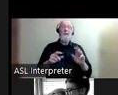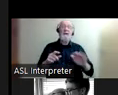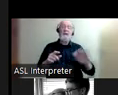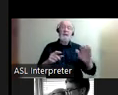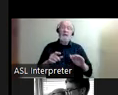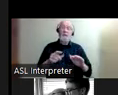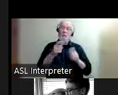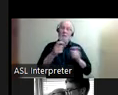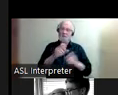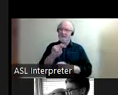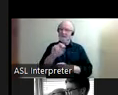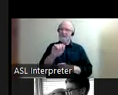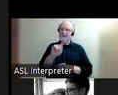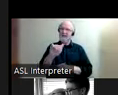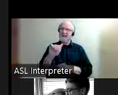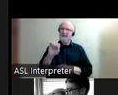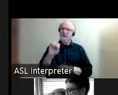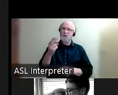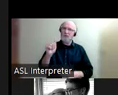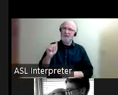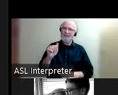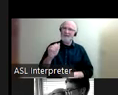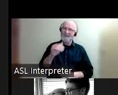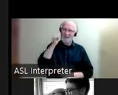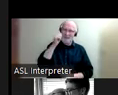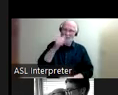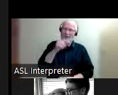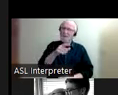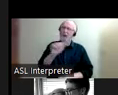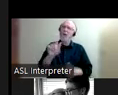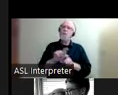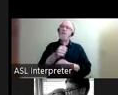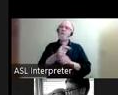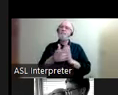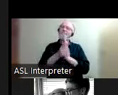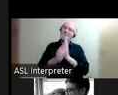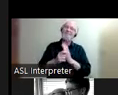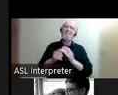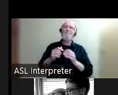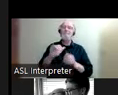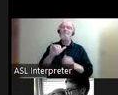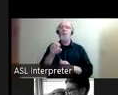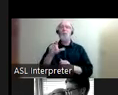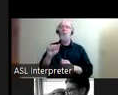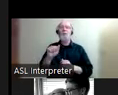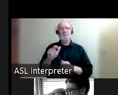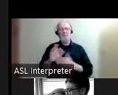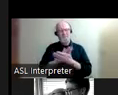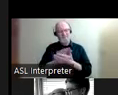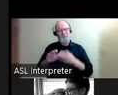manager, Natasha Wells, who's also a certified yoga instructor, a lovely, lovely